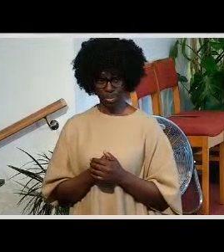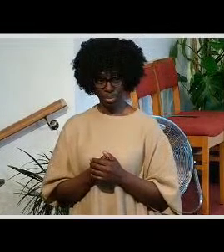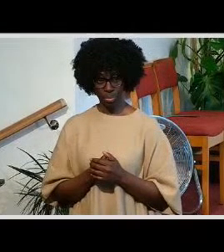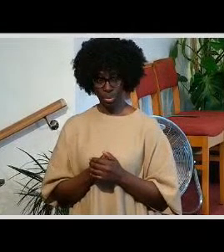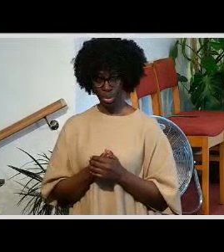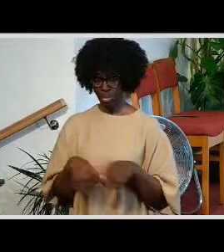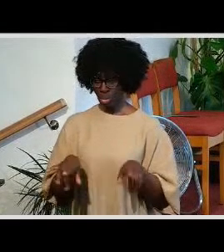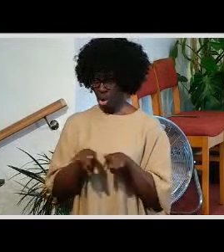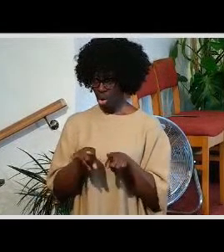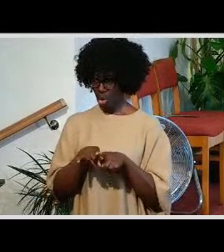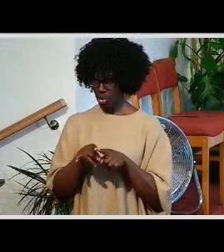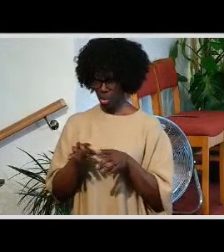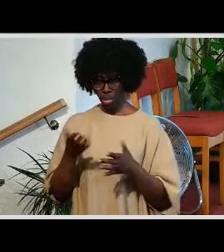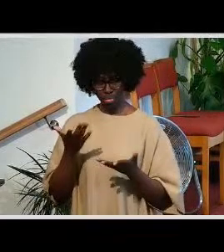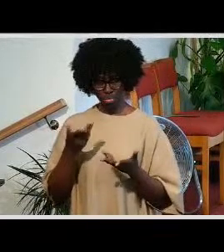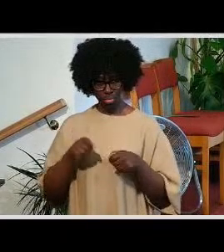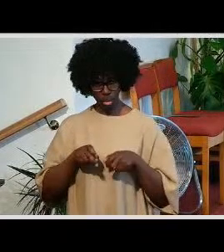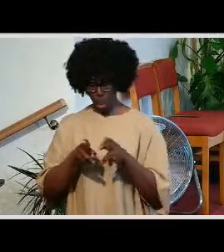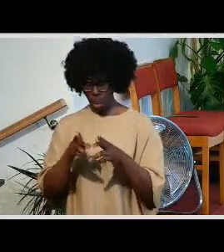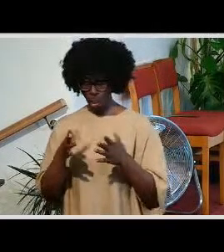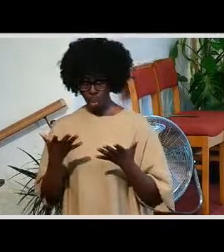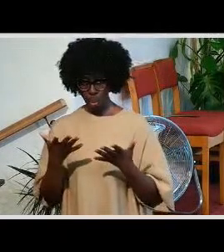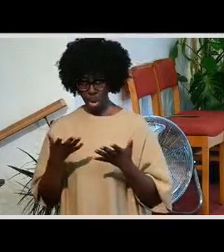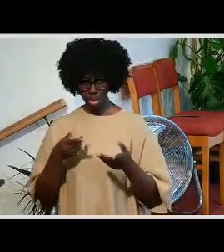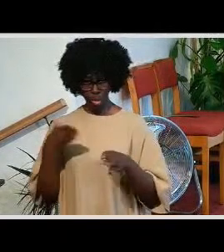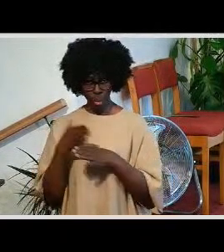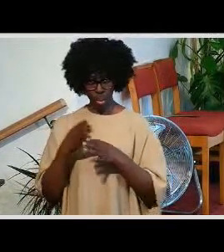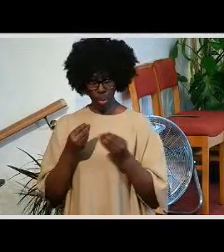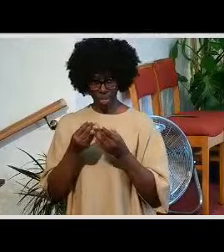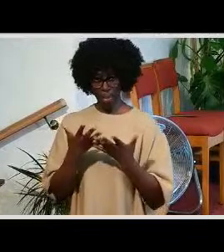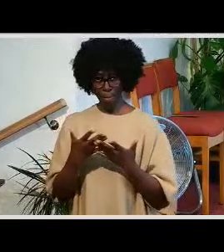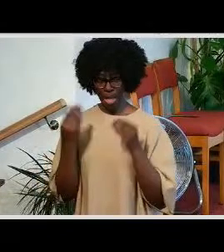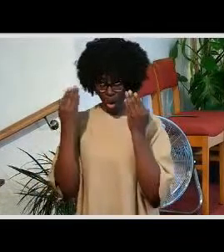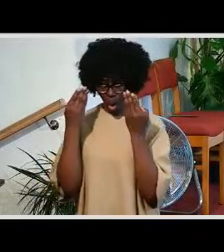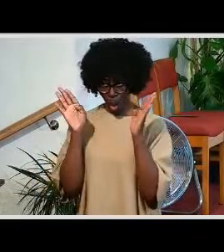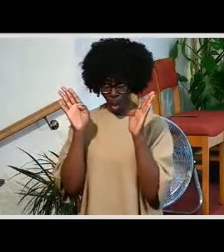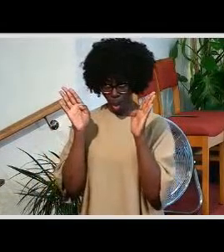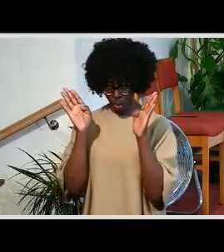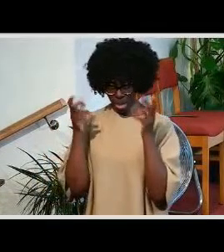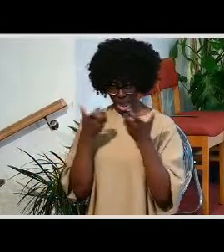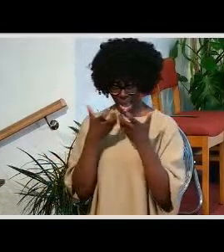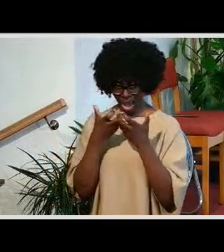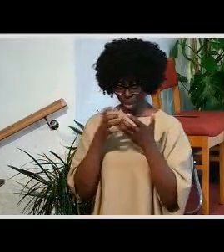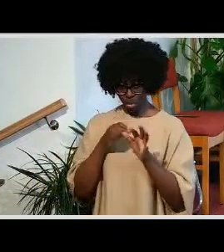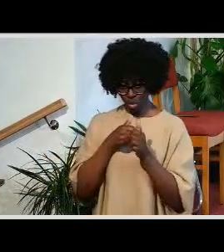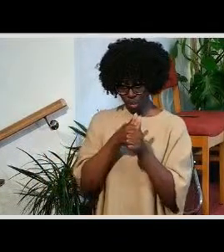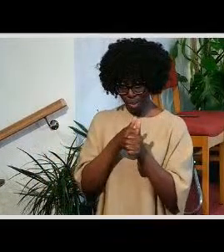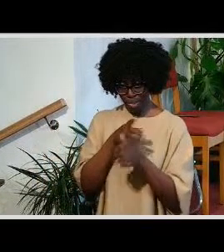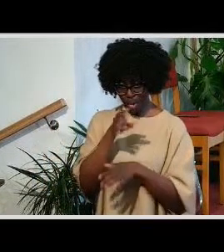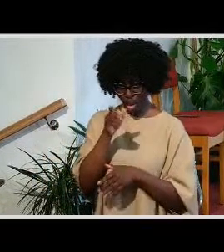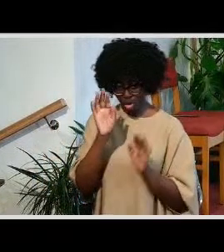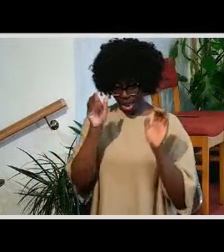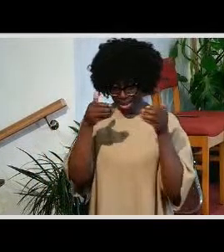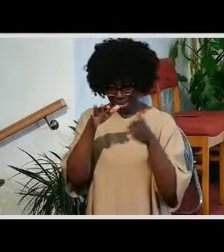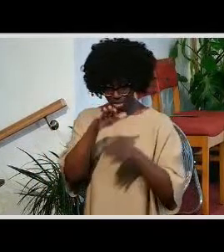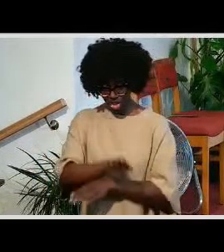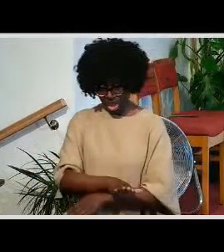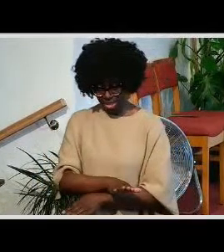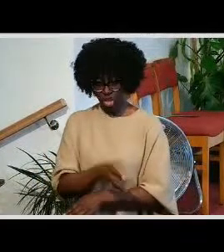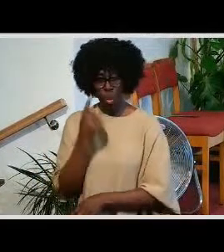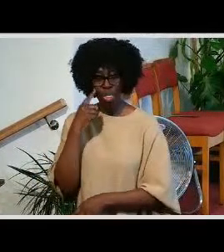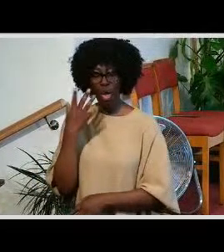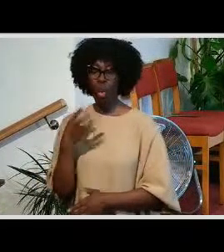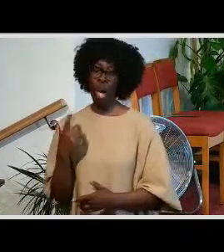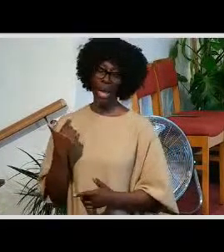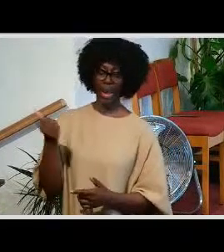open-minded about how you can support them. So rather than coming with preconceived ideas of how